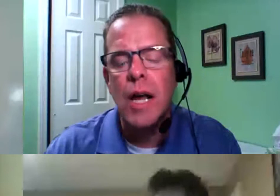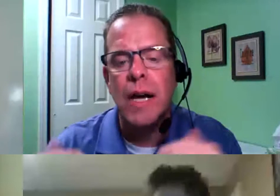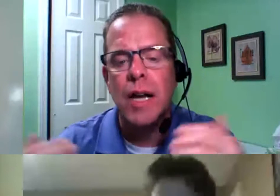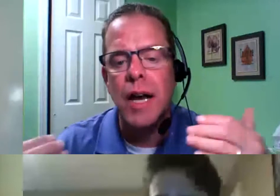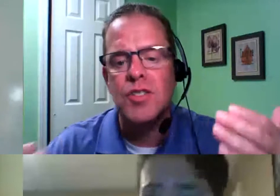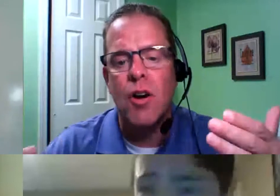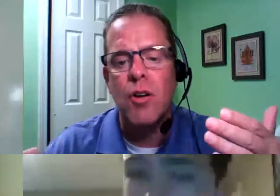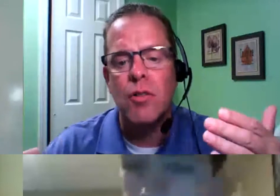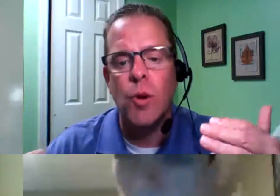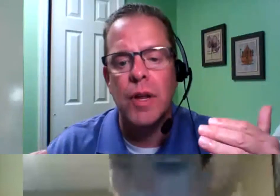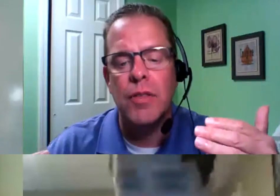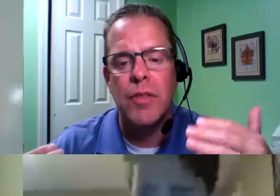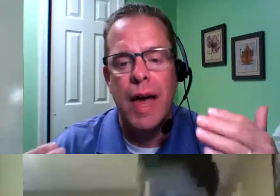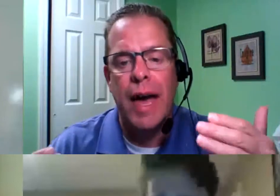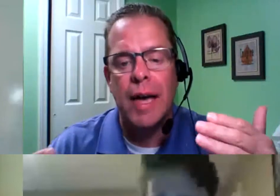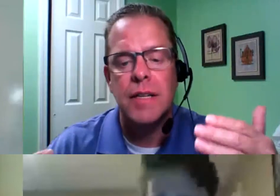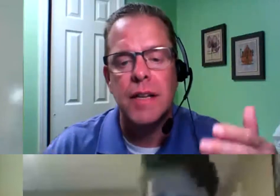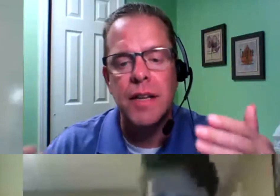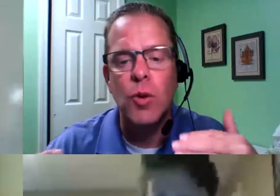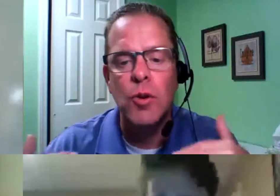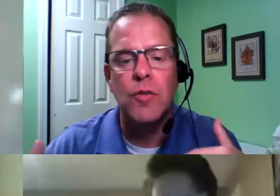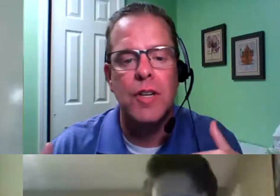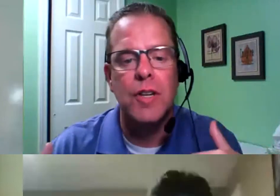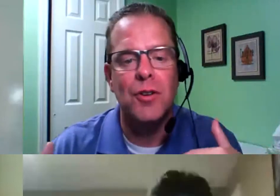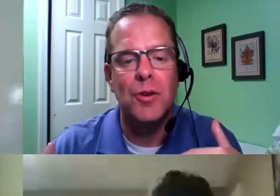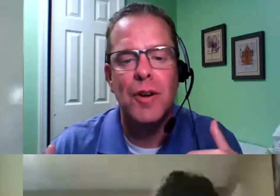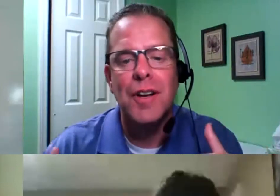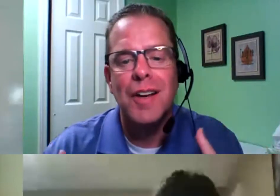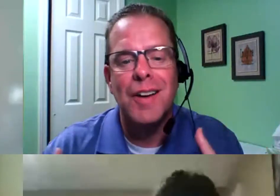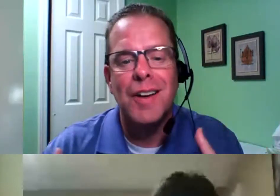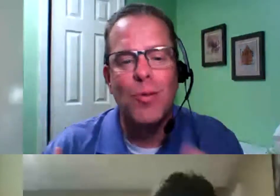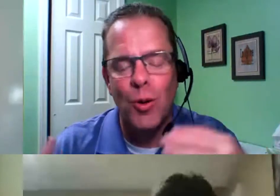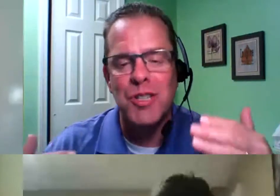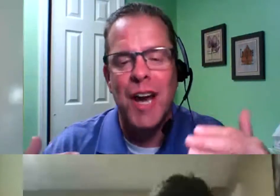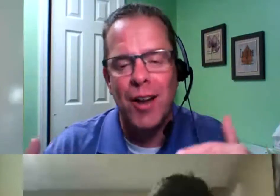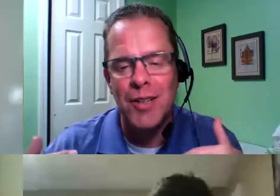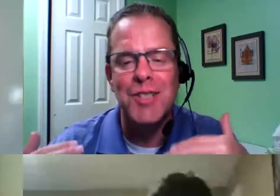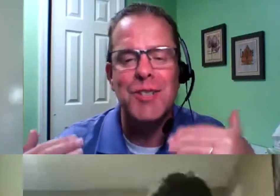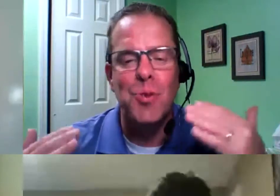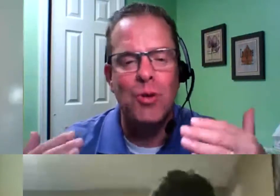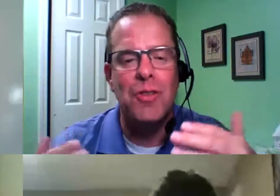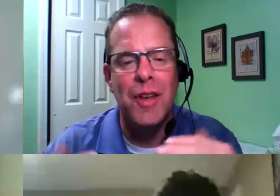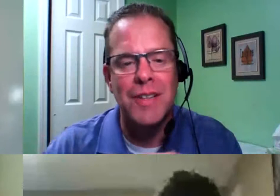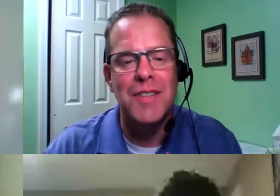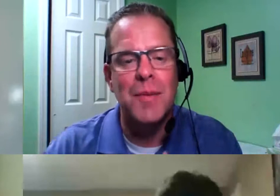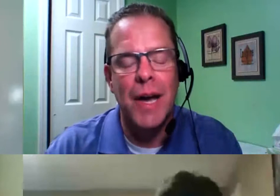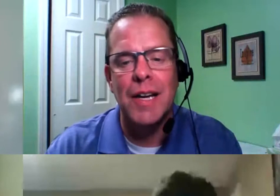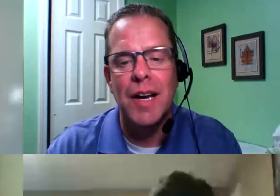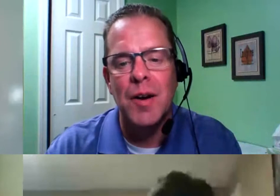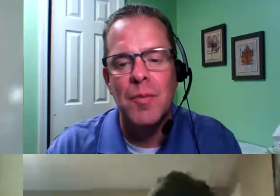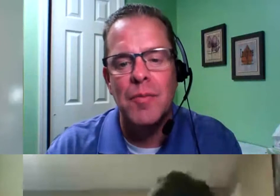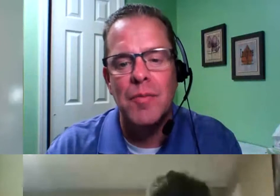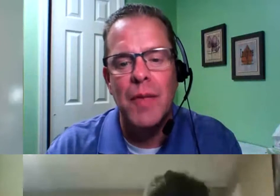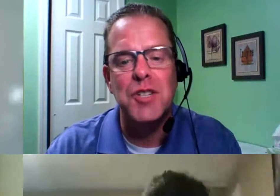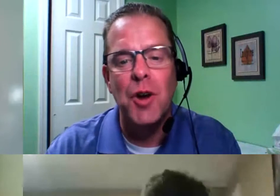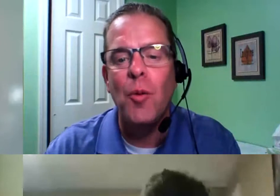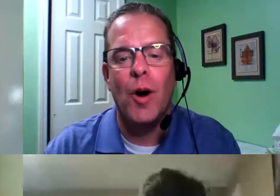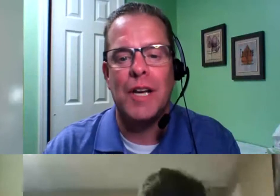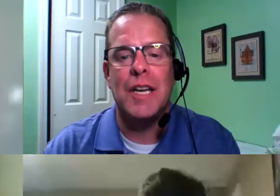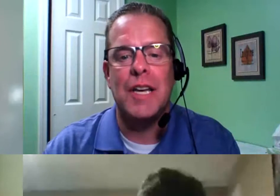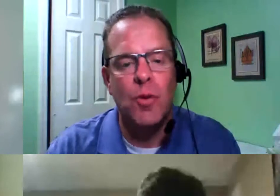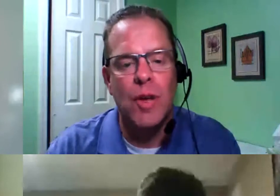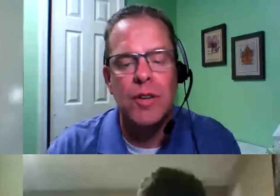situations. So I'd like to start with that, and then we'll move into what were the challenges, what were the things that may